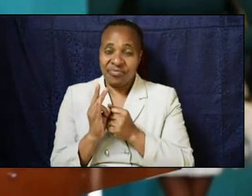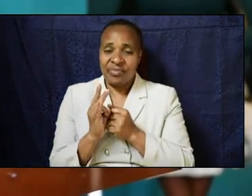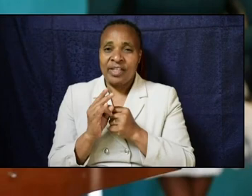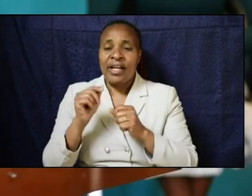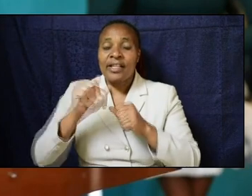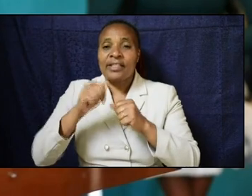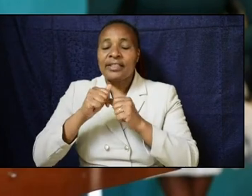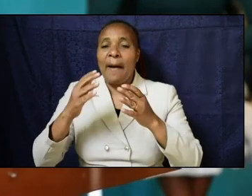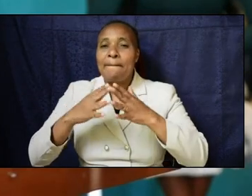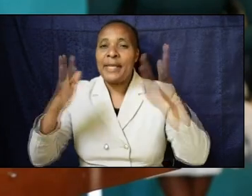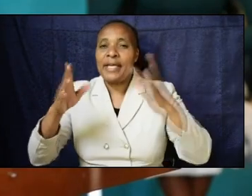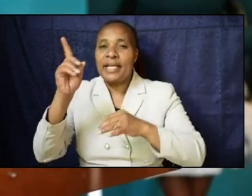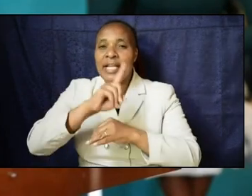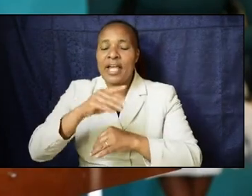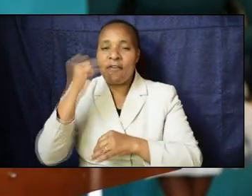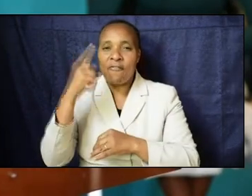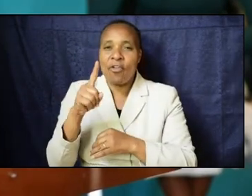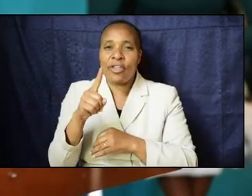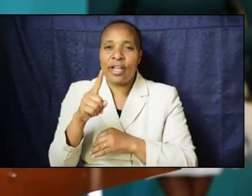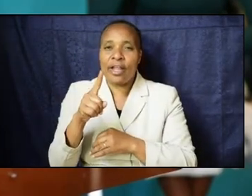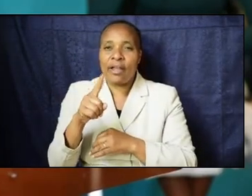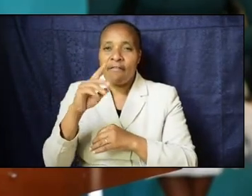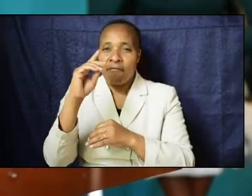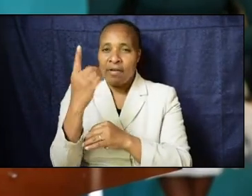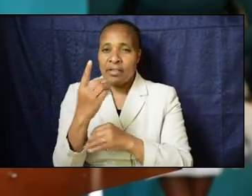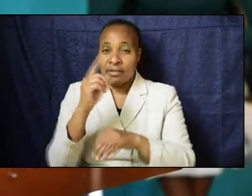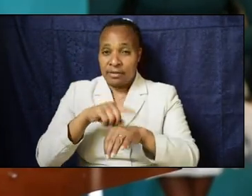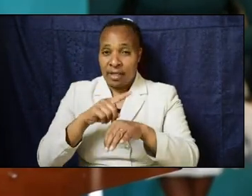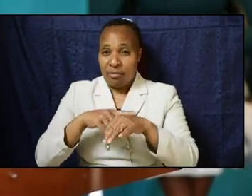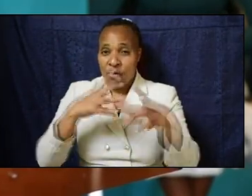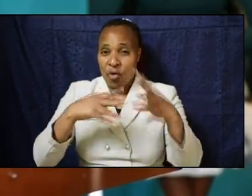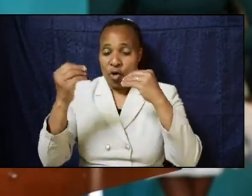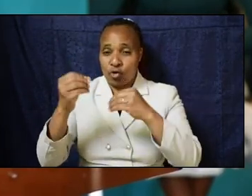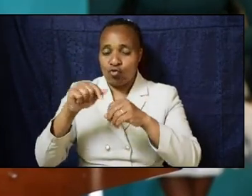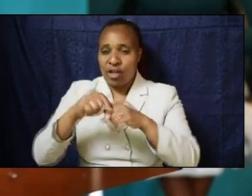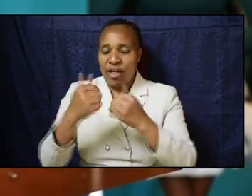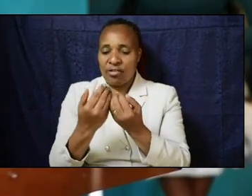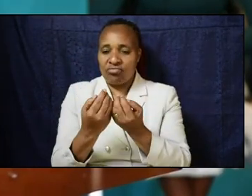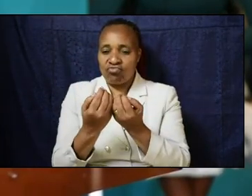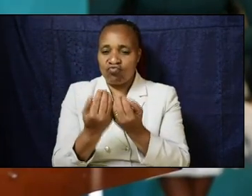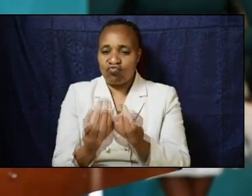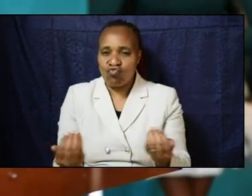It was a big day for three-year-old Daria, as it was her first time going to kindergarten.